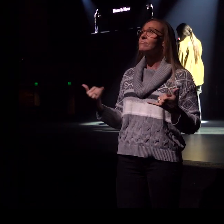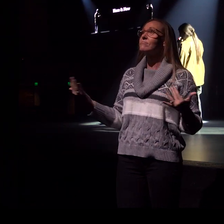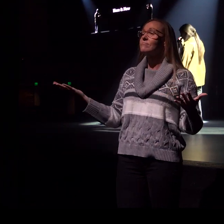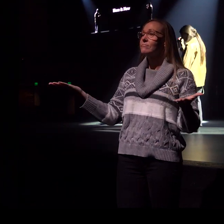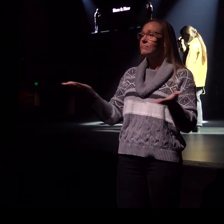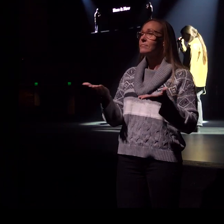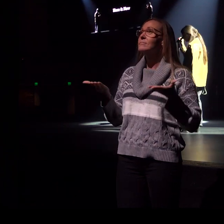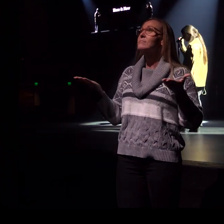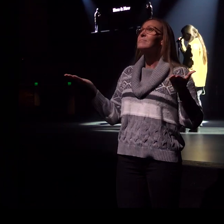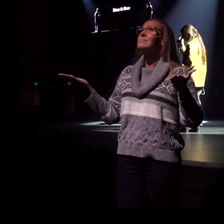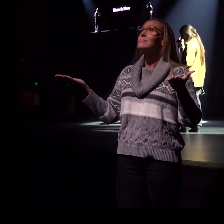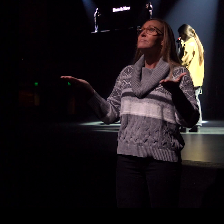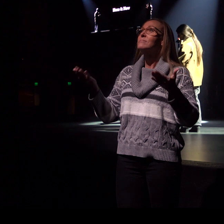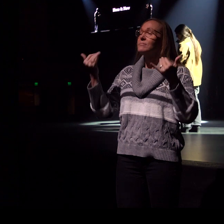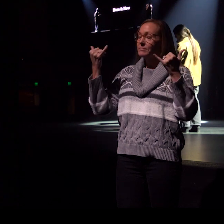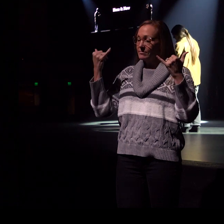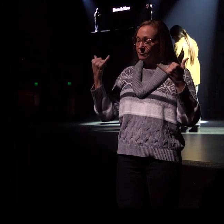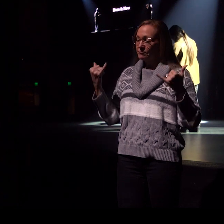Here and